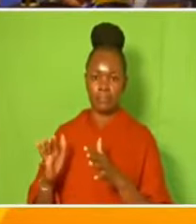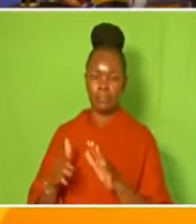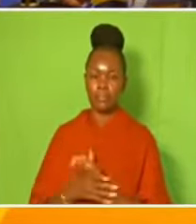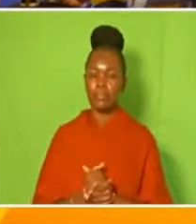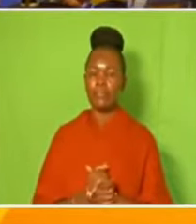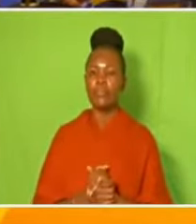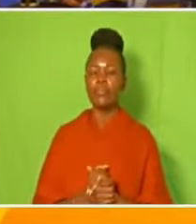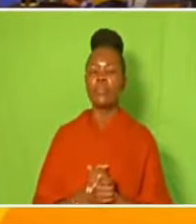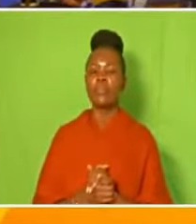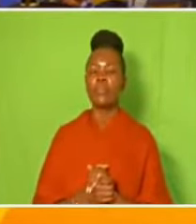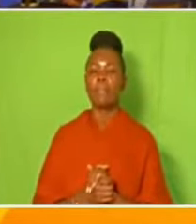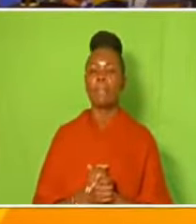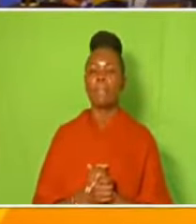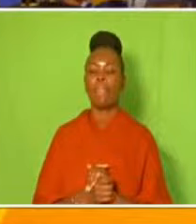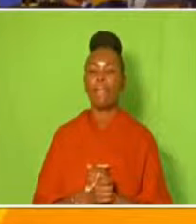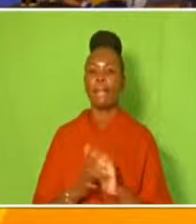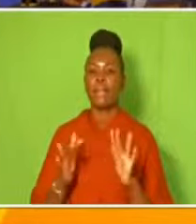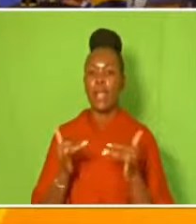Now, the